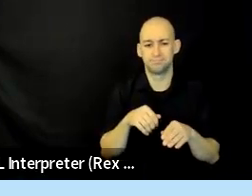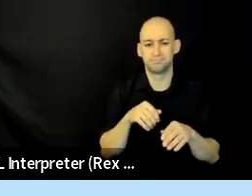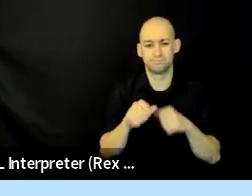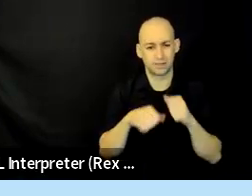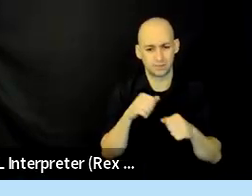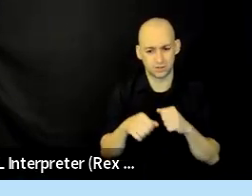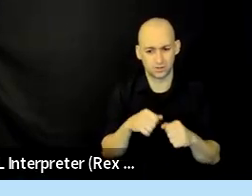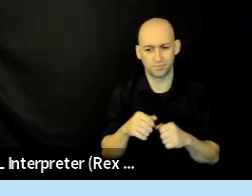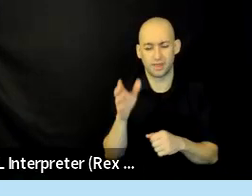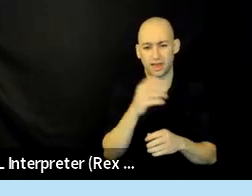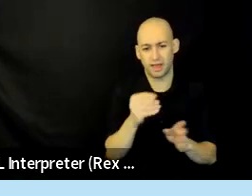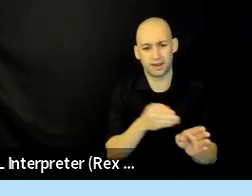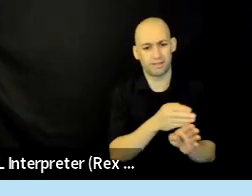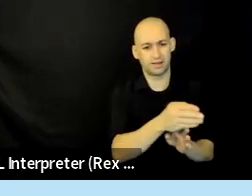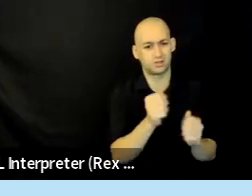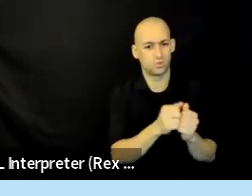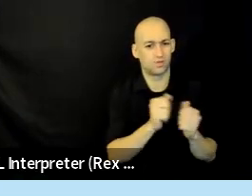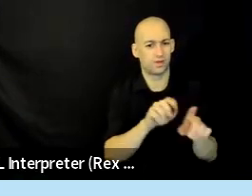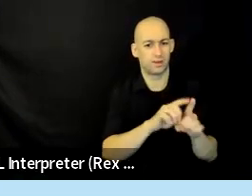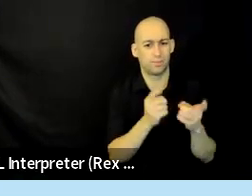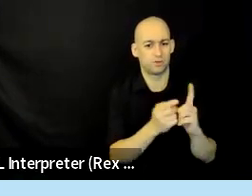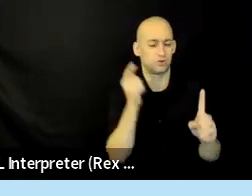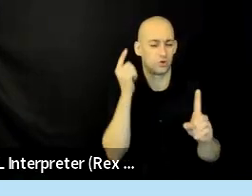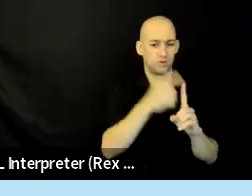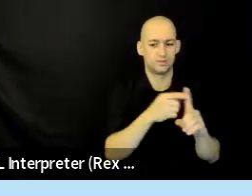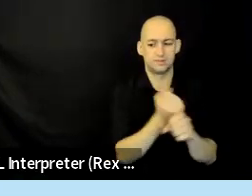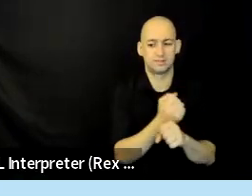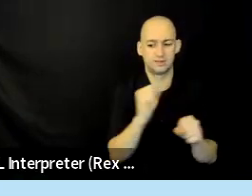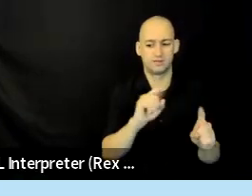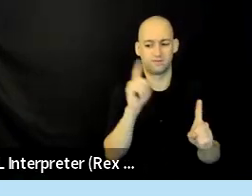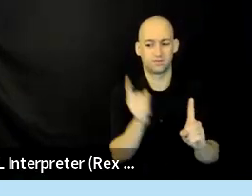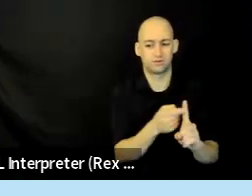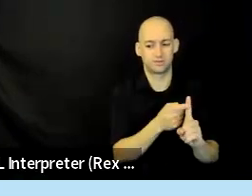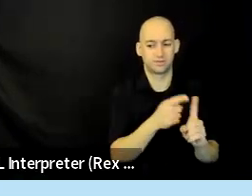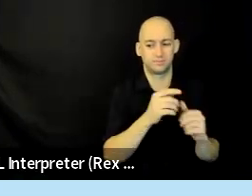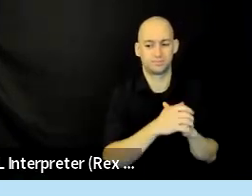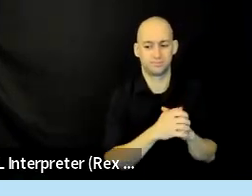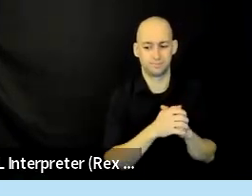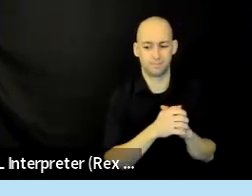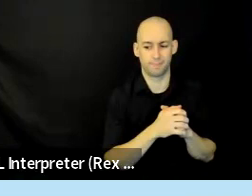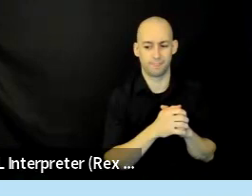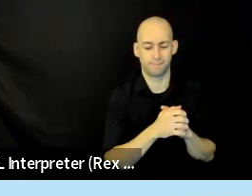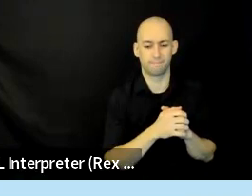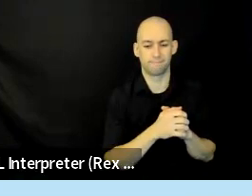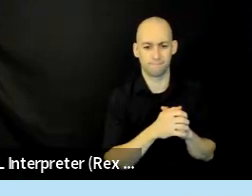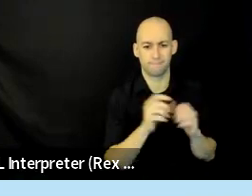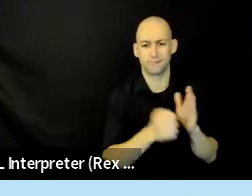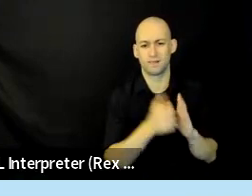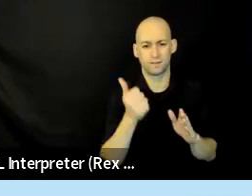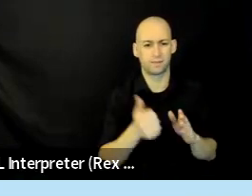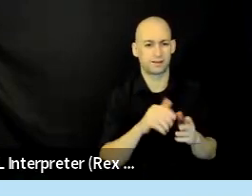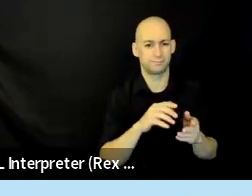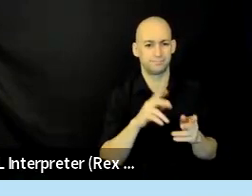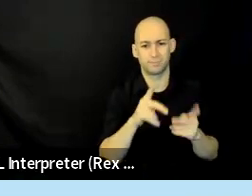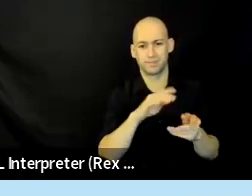with the department's goal of safety first by implementing a safe system approach to eliminate fatalities and serious